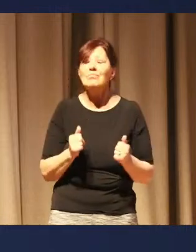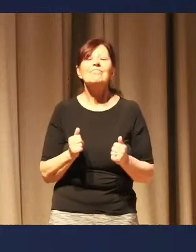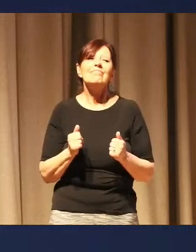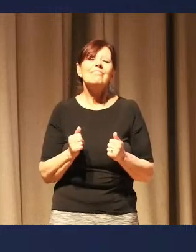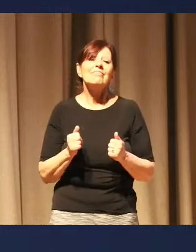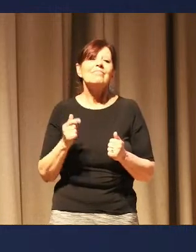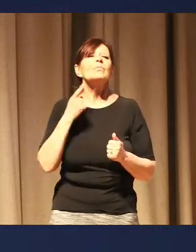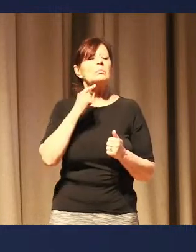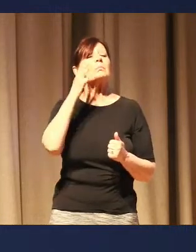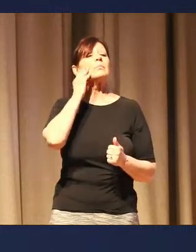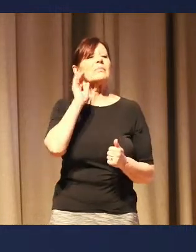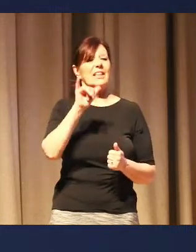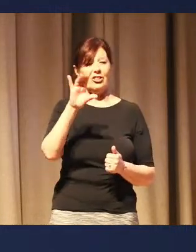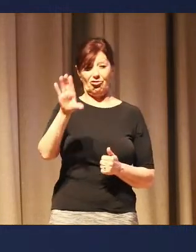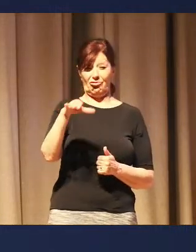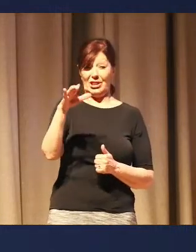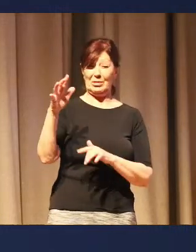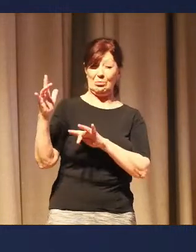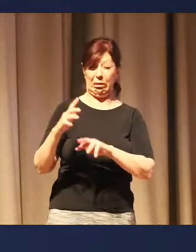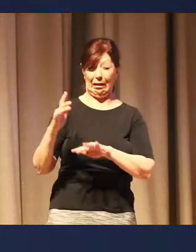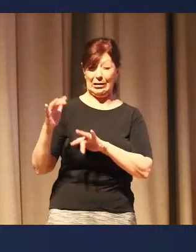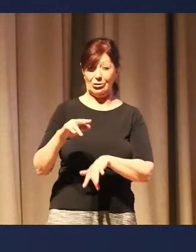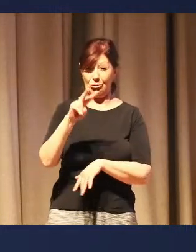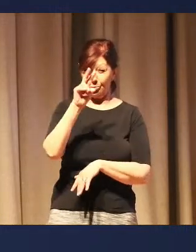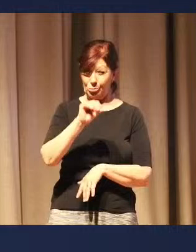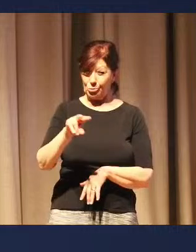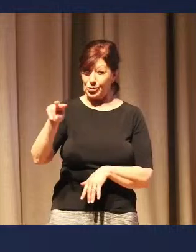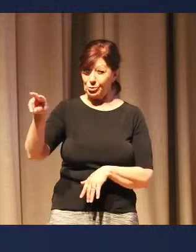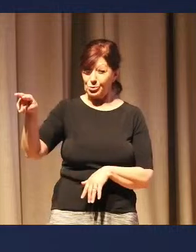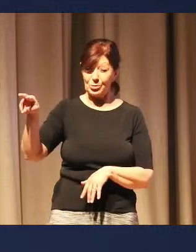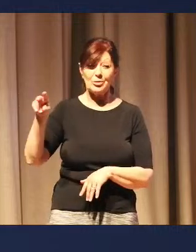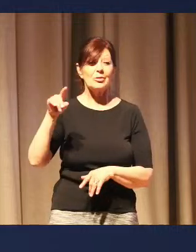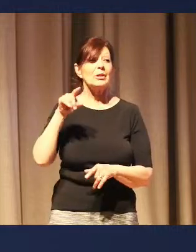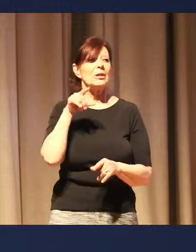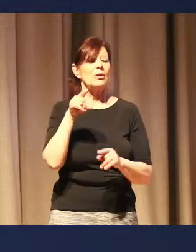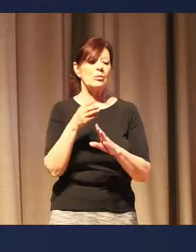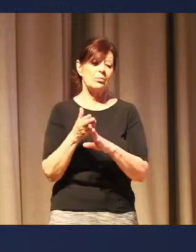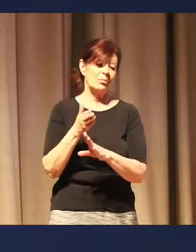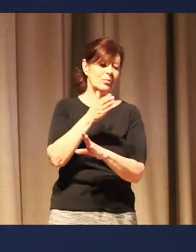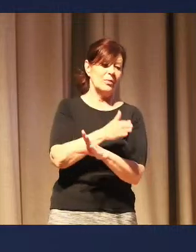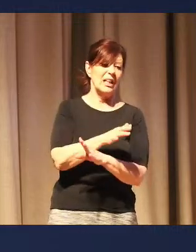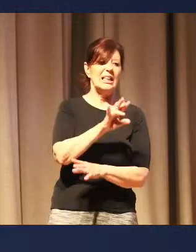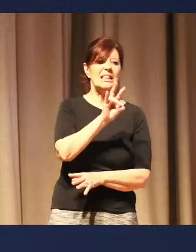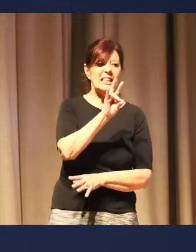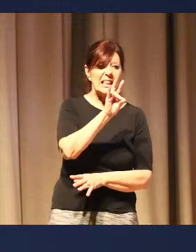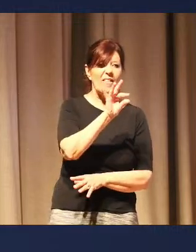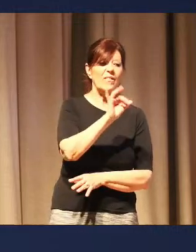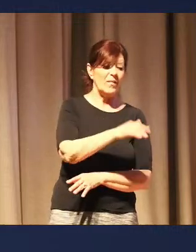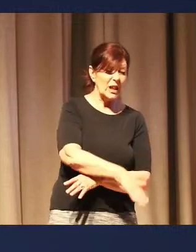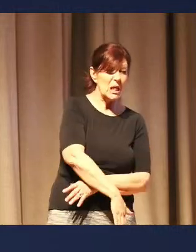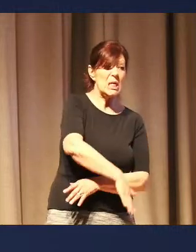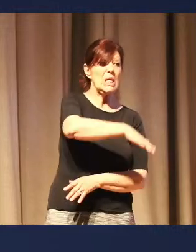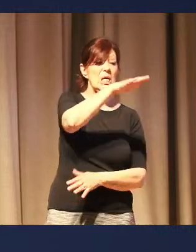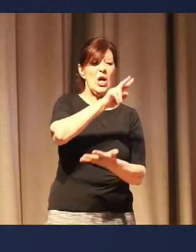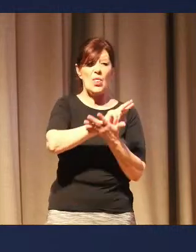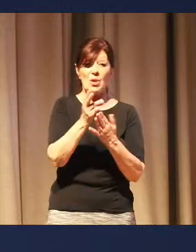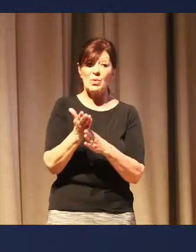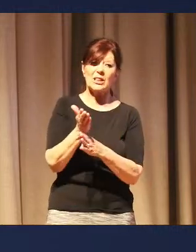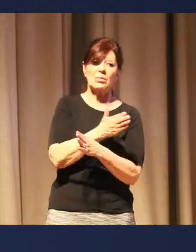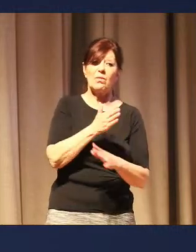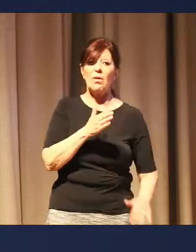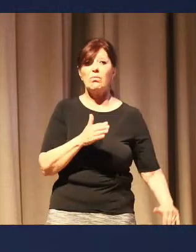After experiencing the Christmas blizzard of 2022, which was preceded by a 7-foot snowstorm 3 weeks